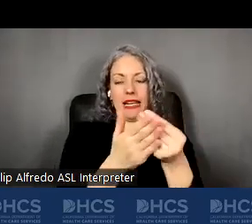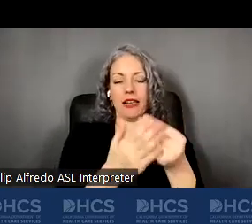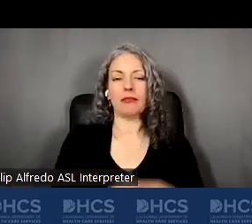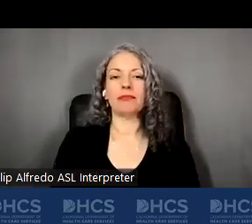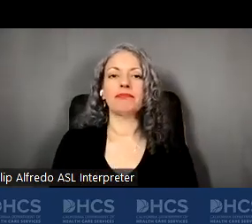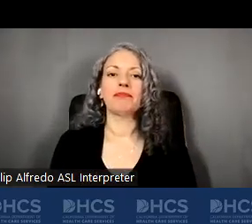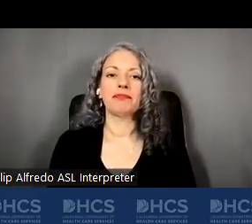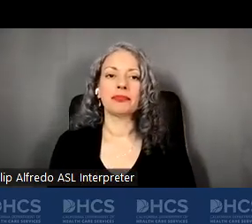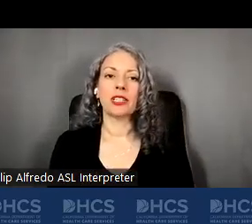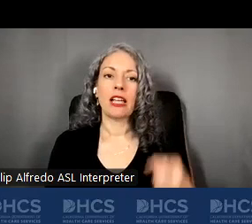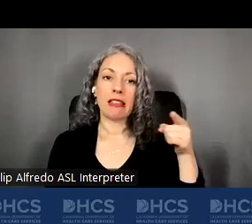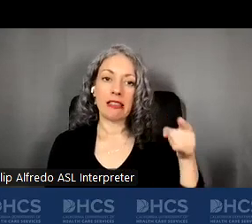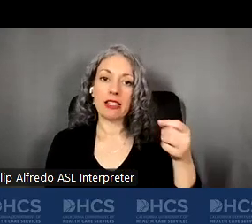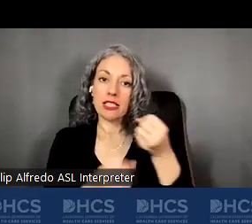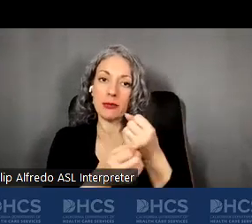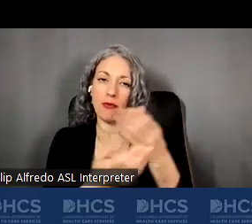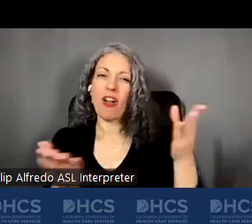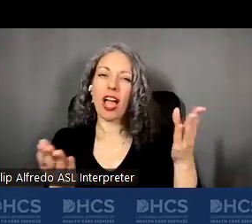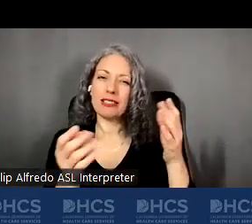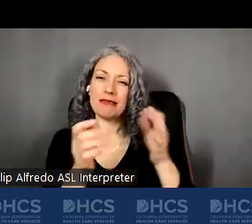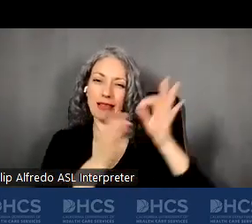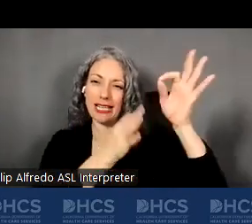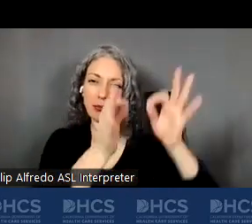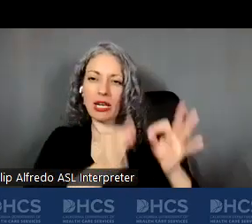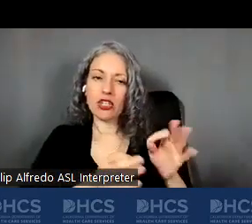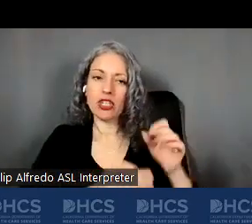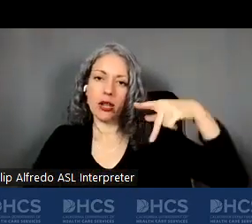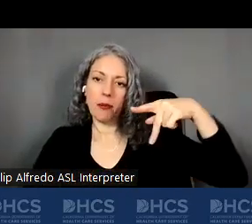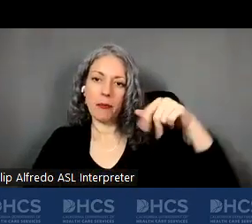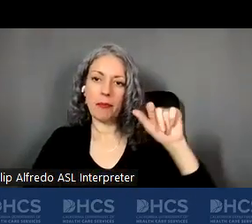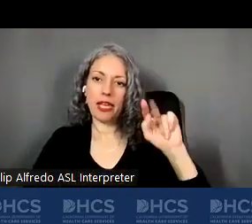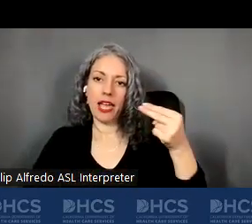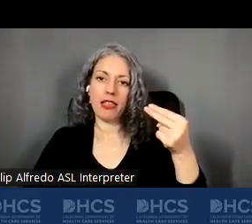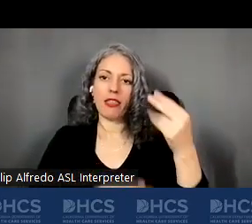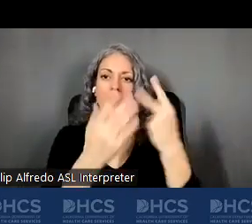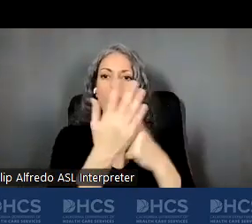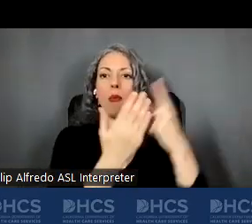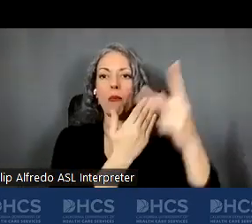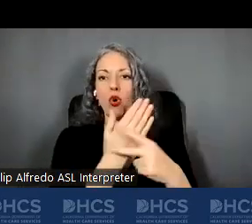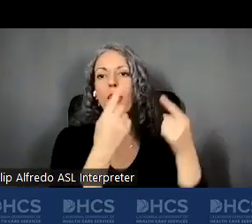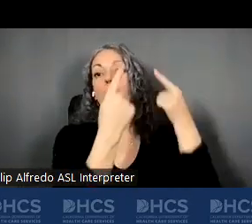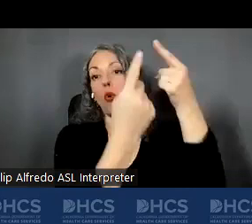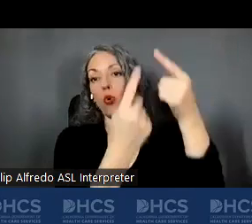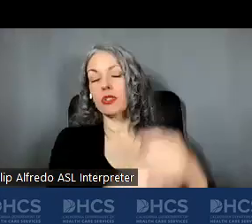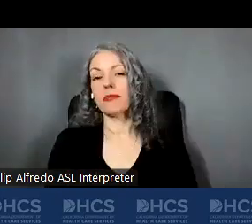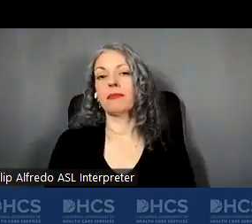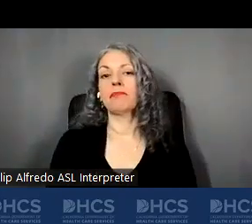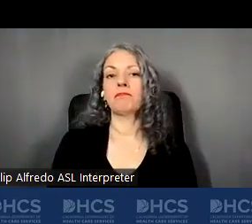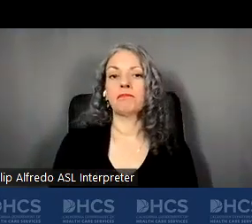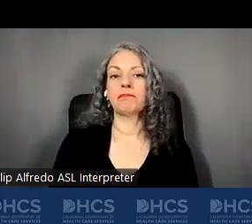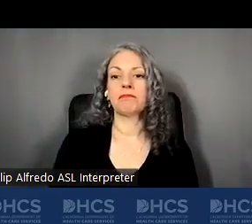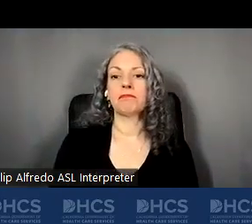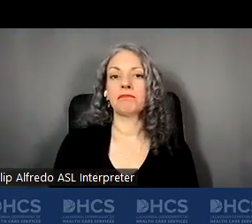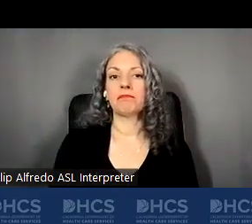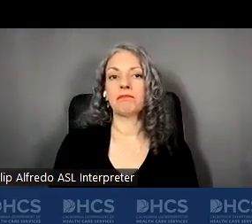So this provides a quick snapshot of key PATH program initiatives. I go to the next